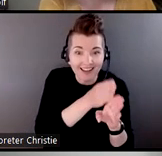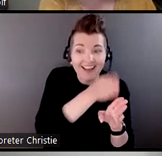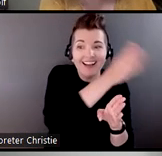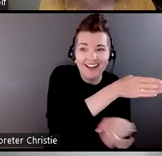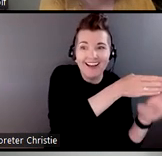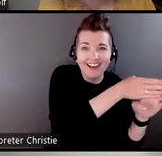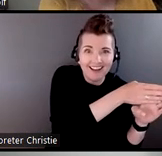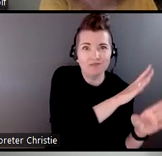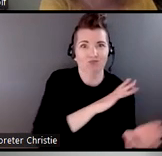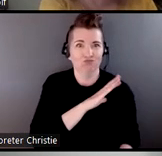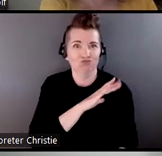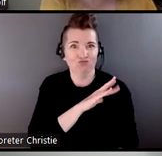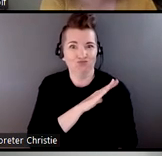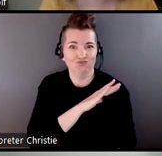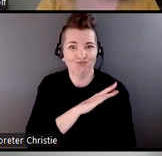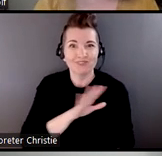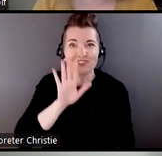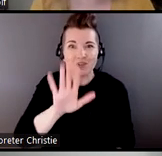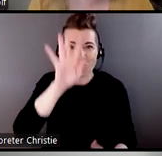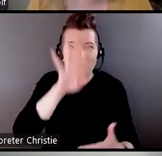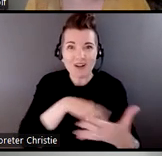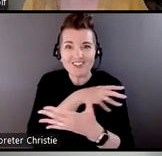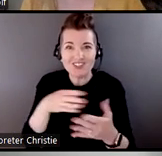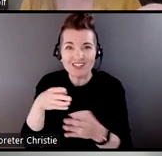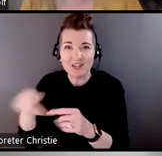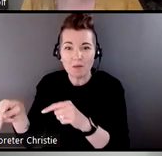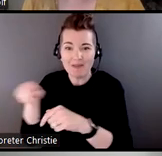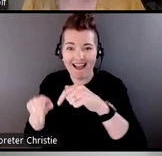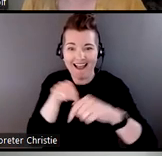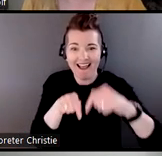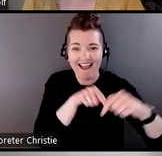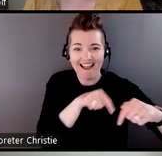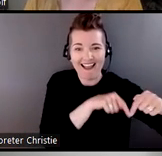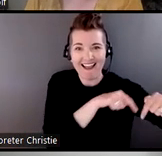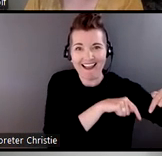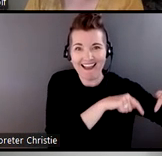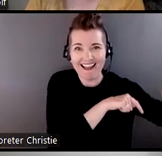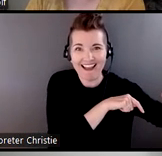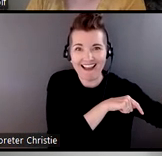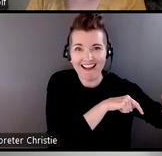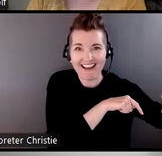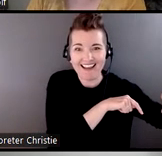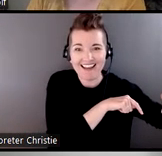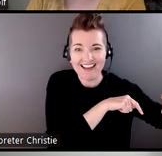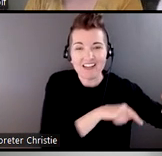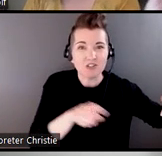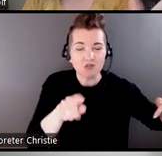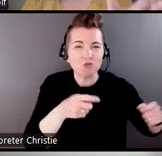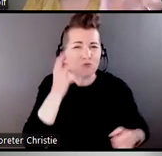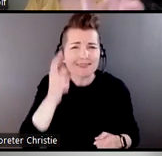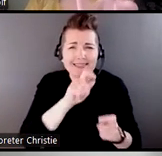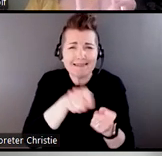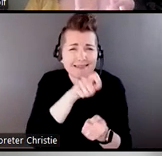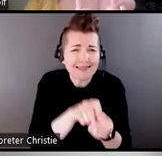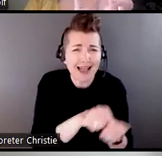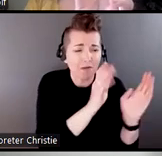work backwards on this spreadsheet. And then when you open it up, you can see exactly, oh, in this 2-week period, we need to do this. And